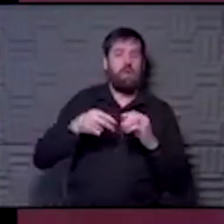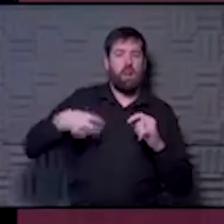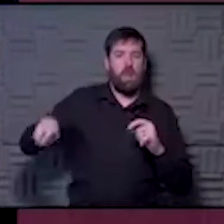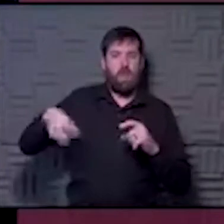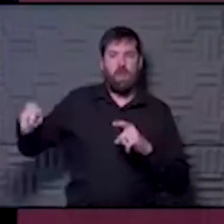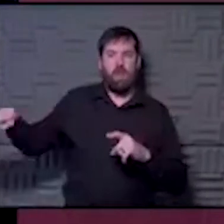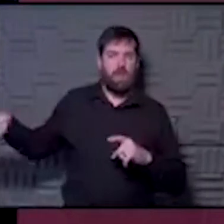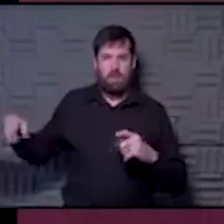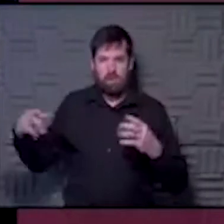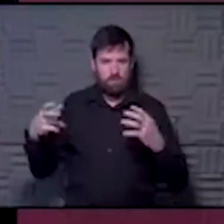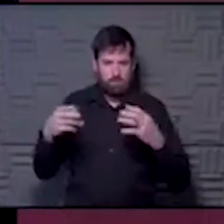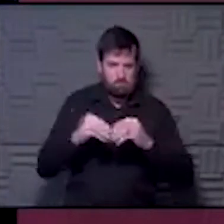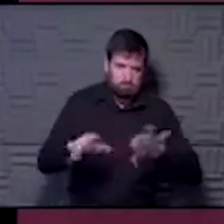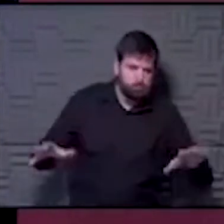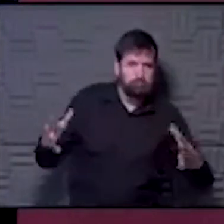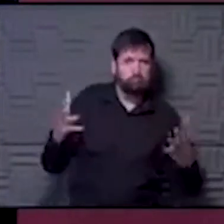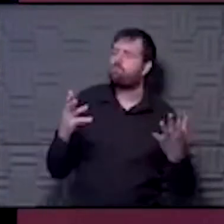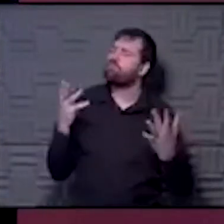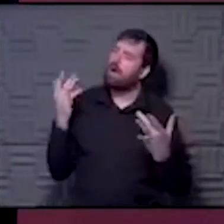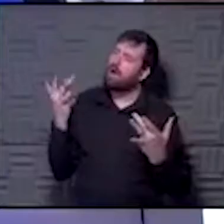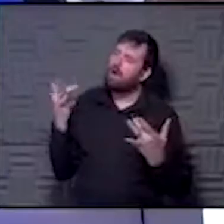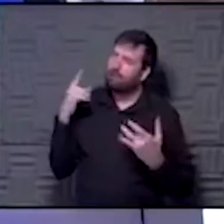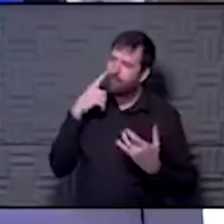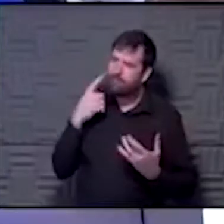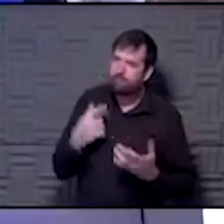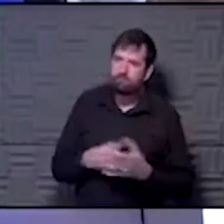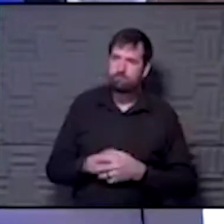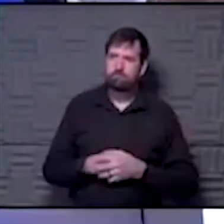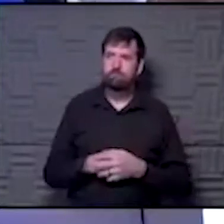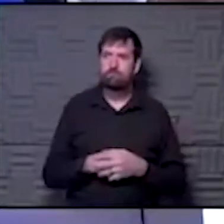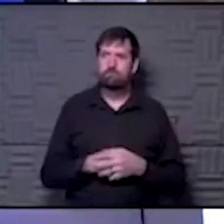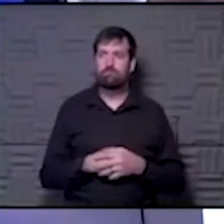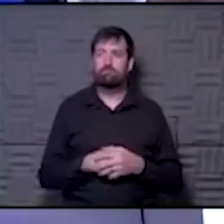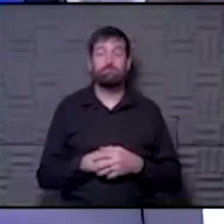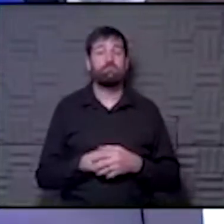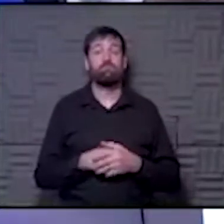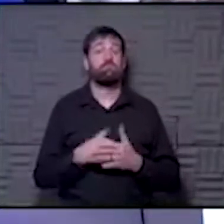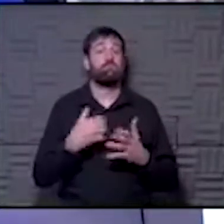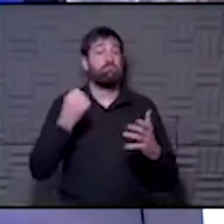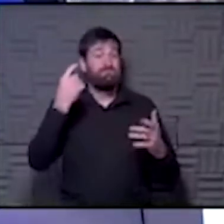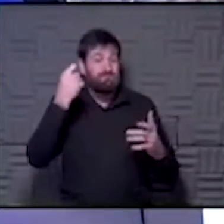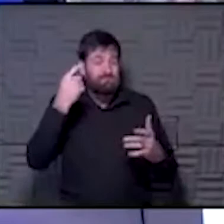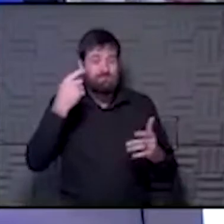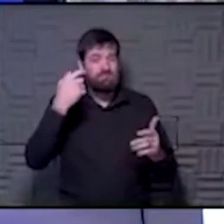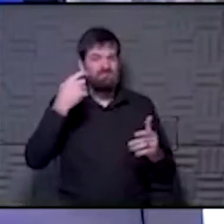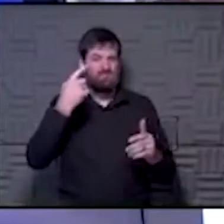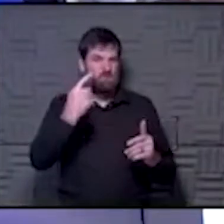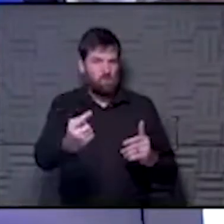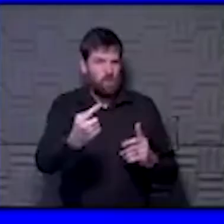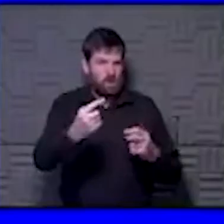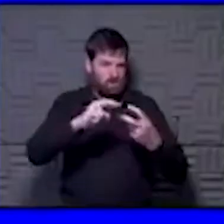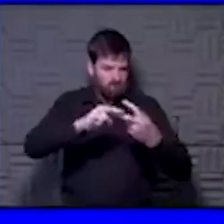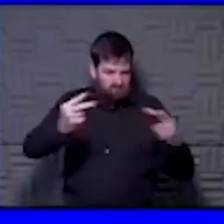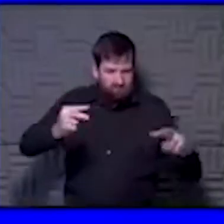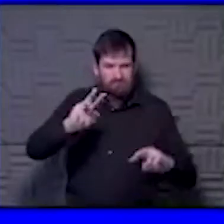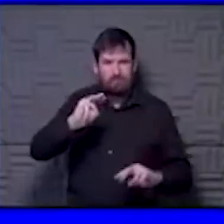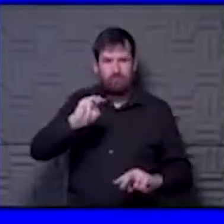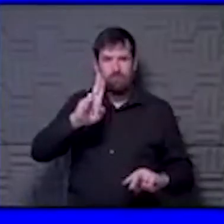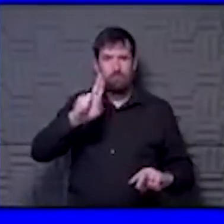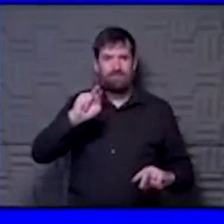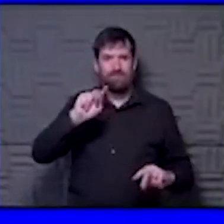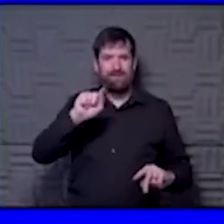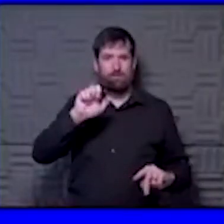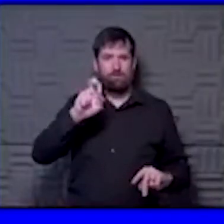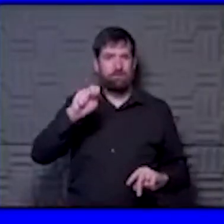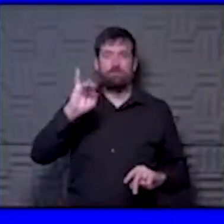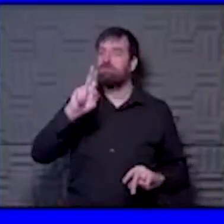to us, why do you think it will be more transmissible? You know, I think the best thing we have right now, and again, this is not just one mutation. There was an